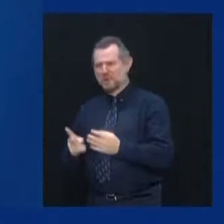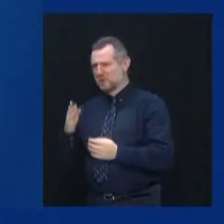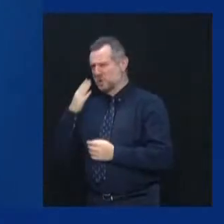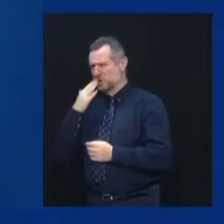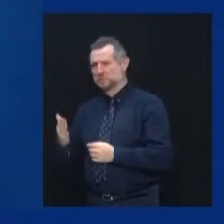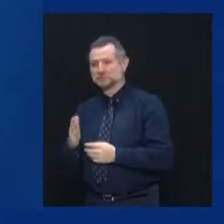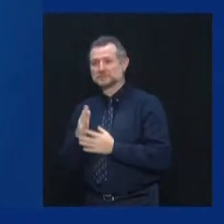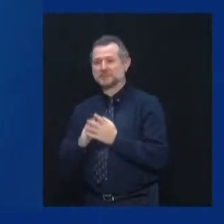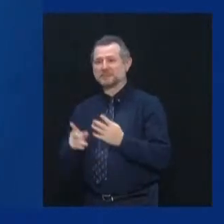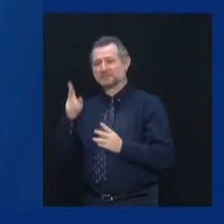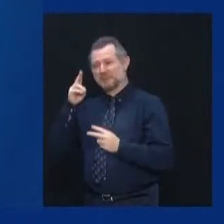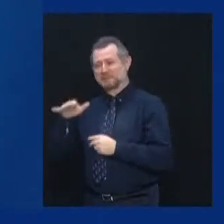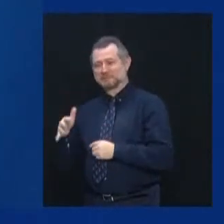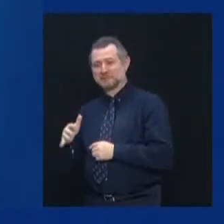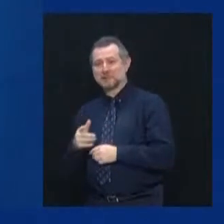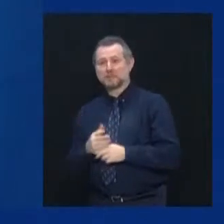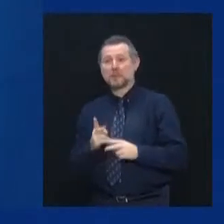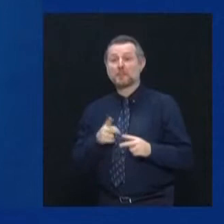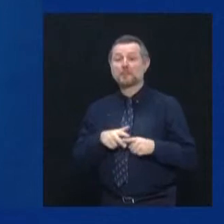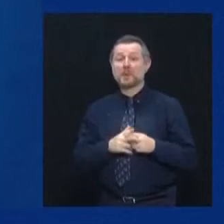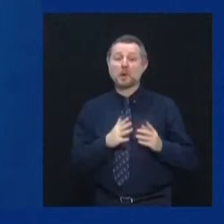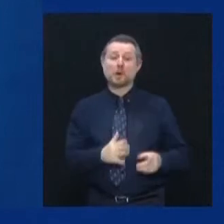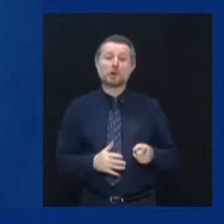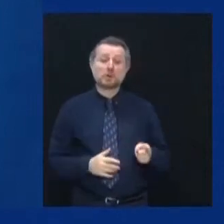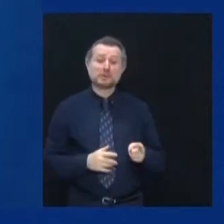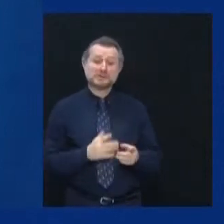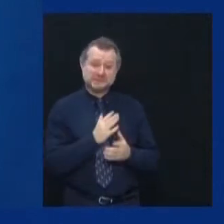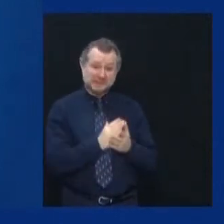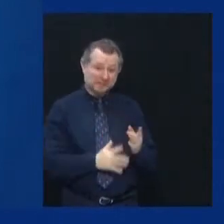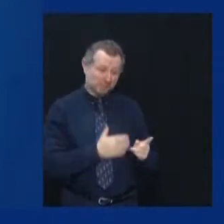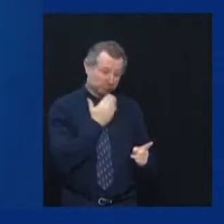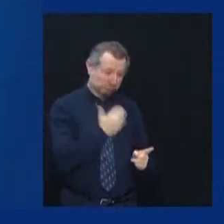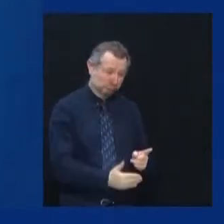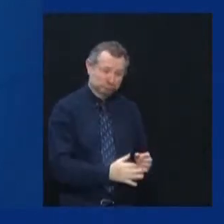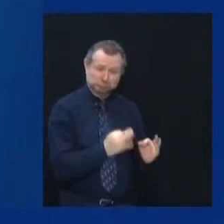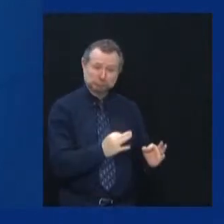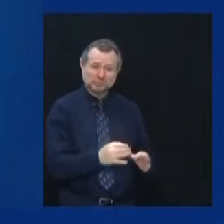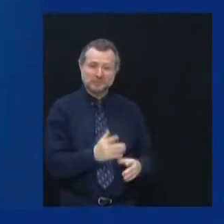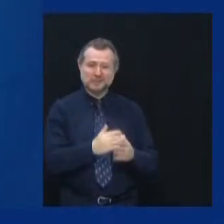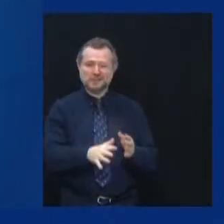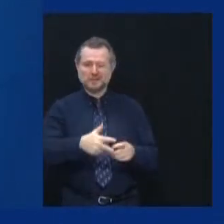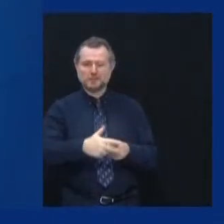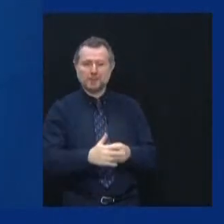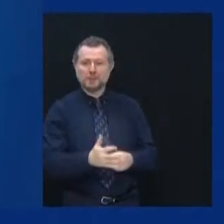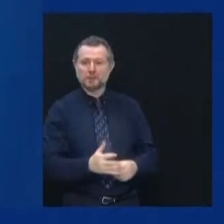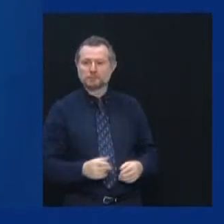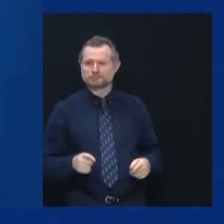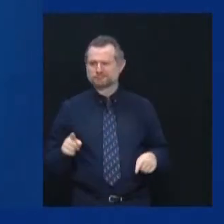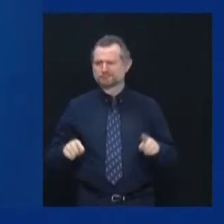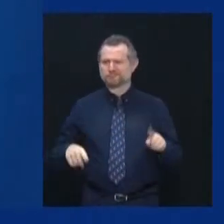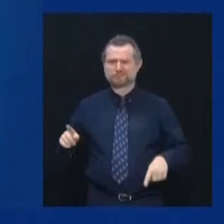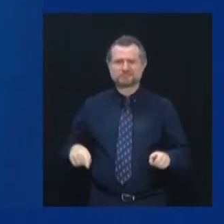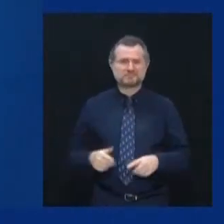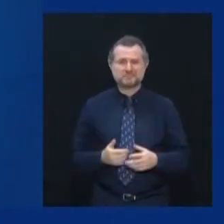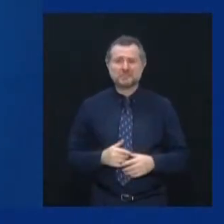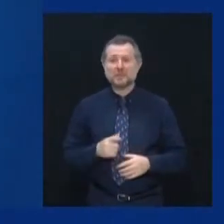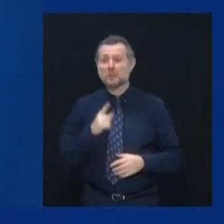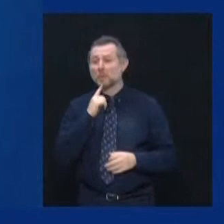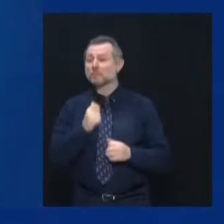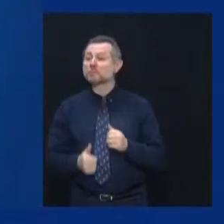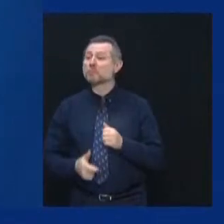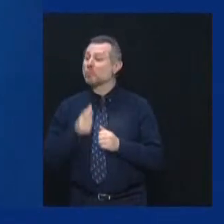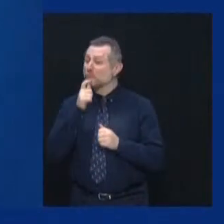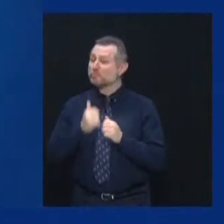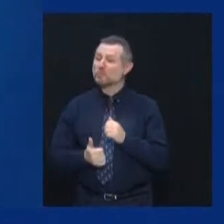have 200 plumbing companies, you're going to have a range of competence. And the most competent, most